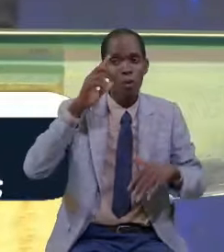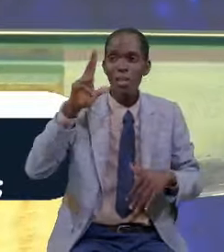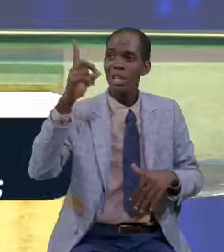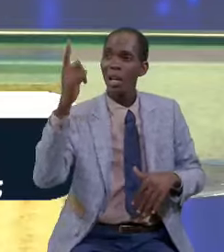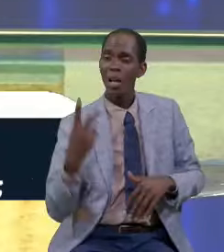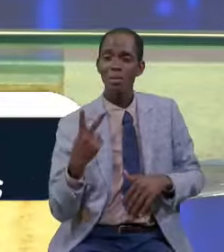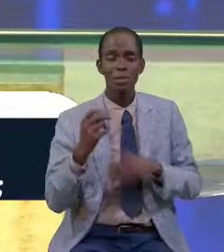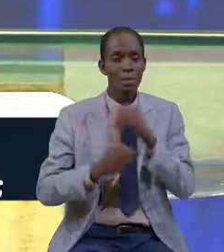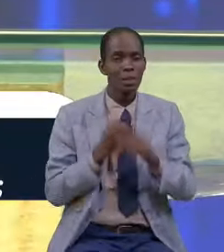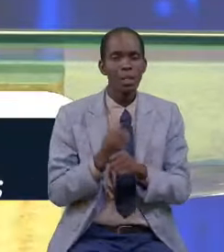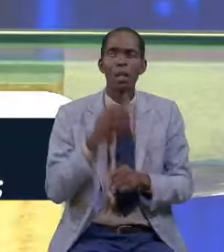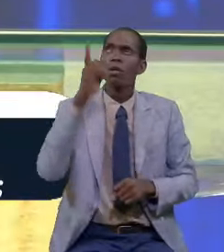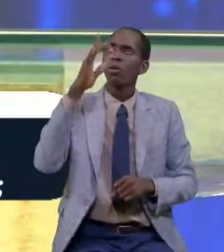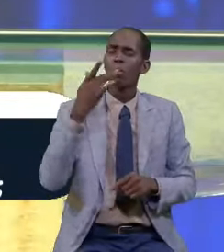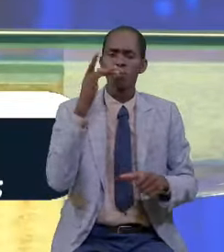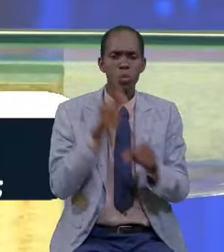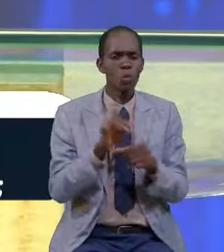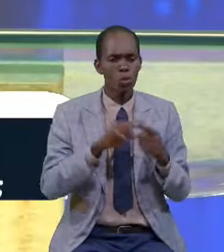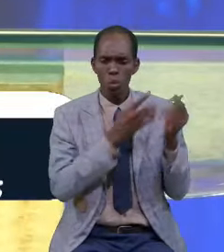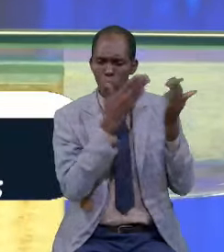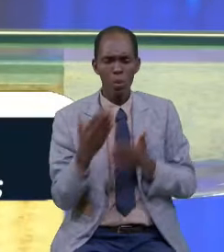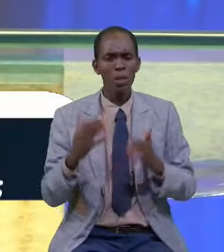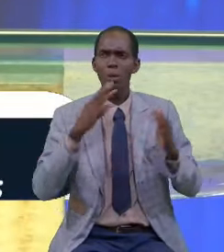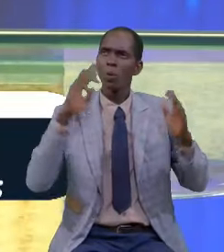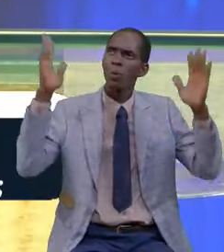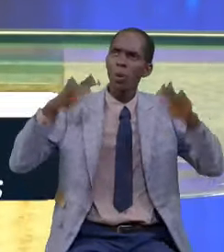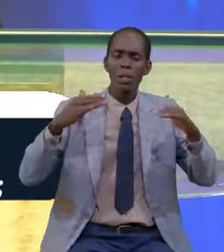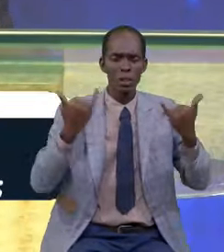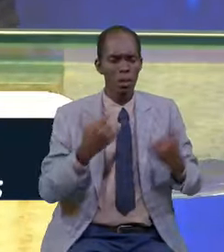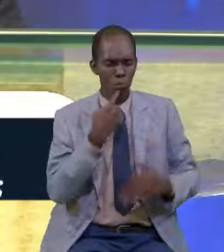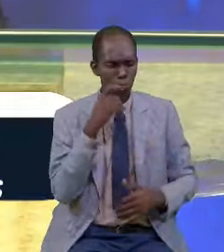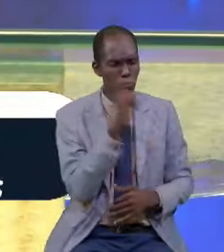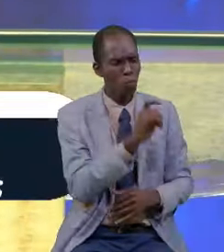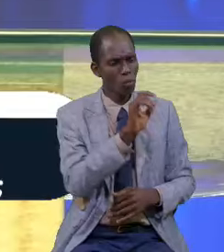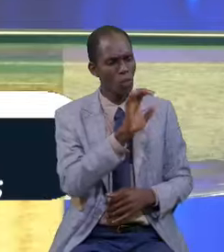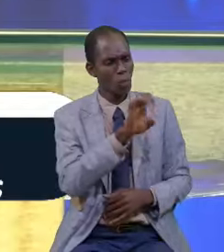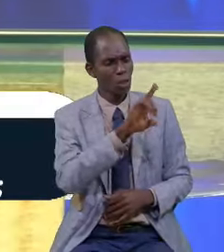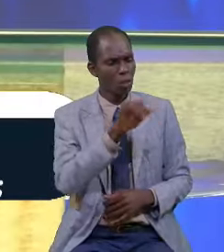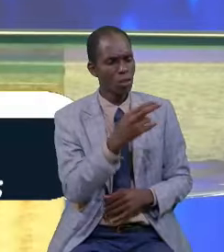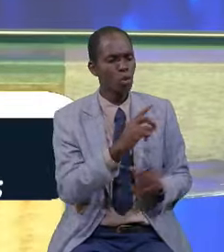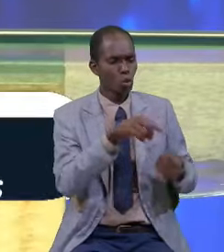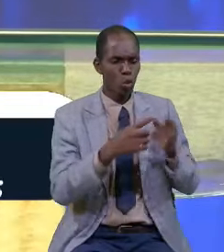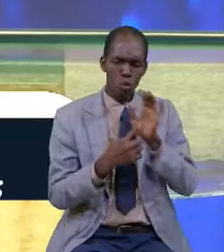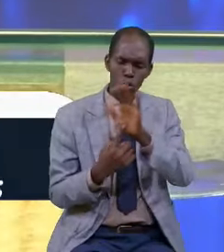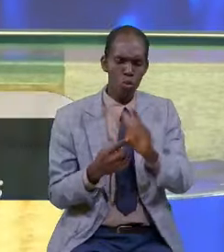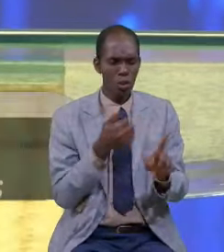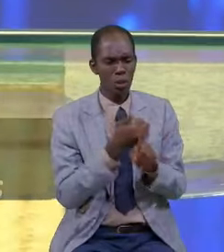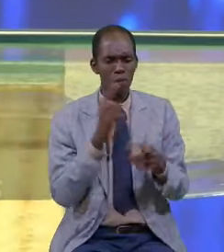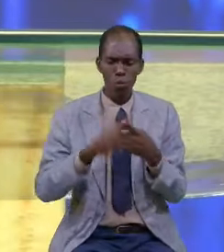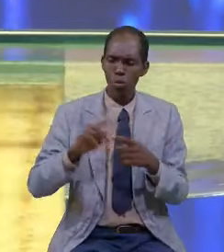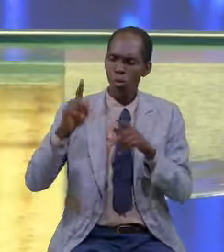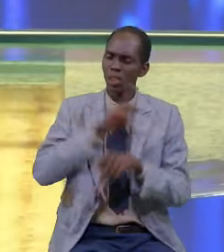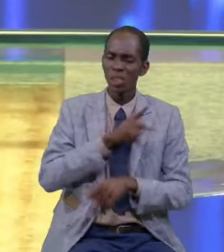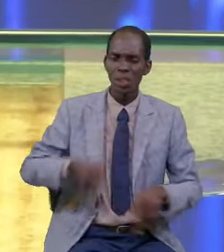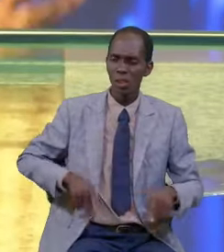I'm bringing rain. And he says, now go and show yourself unto Ahab. There was no doubt in his mind. What if I get